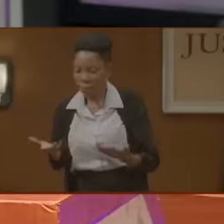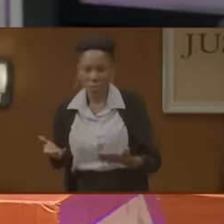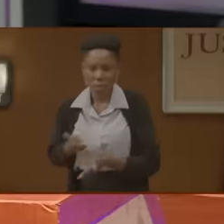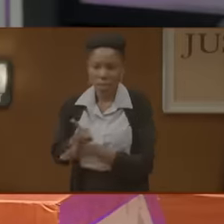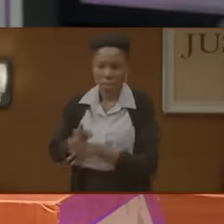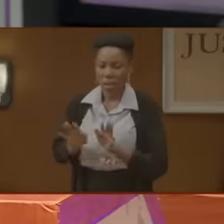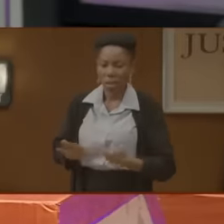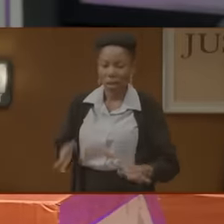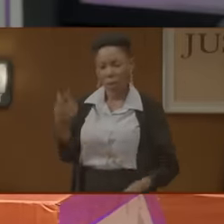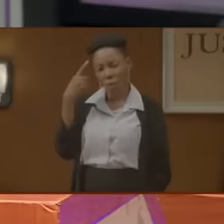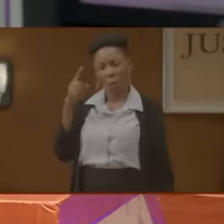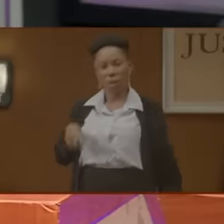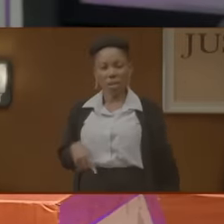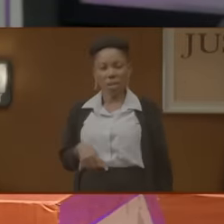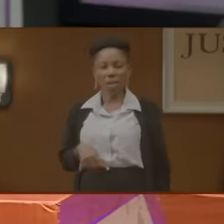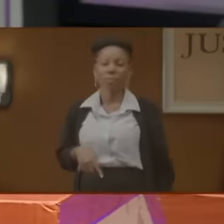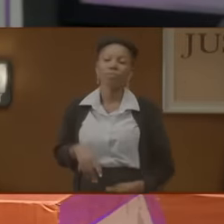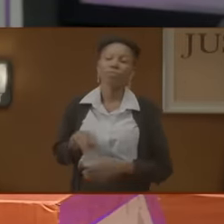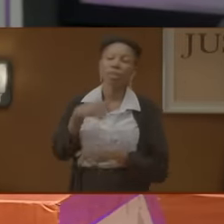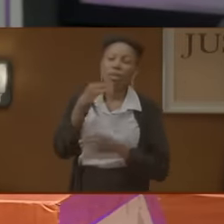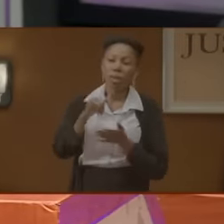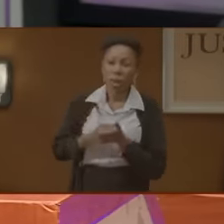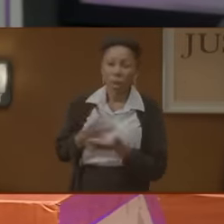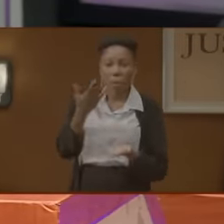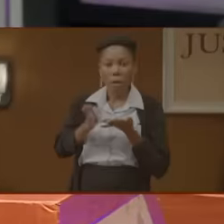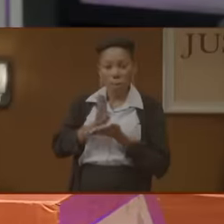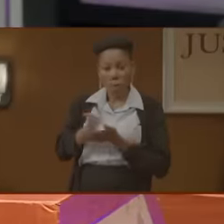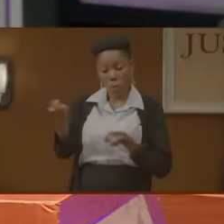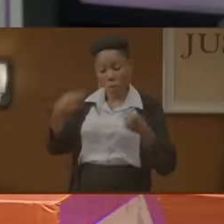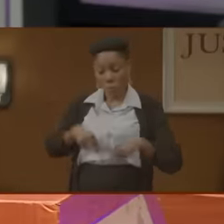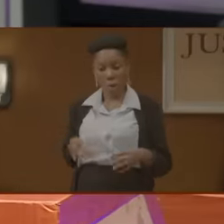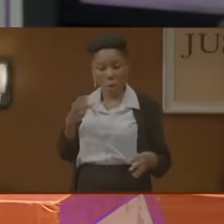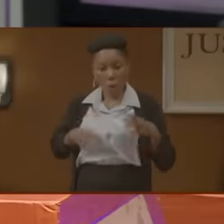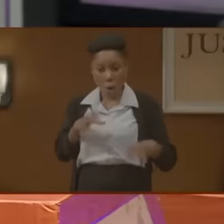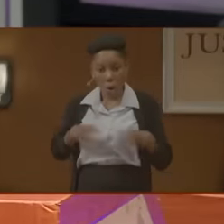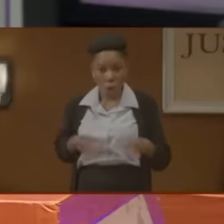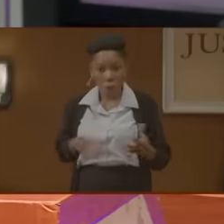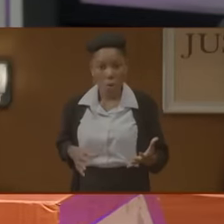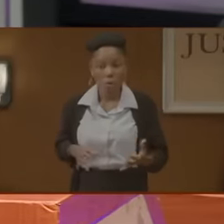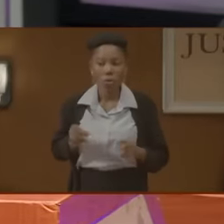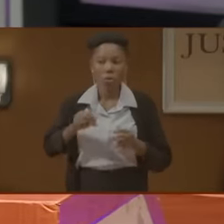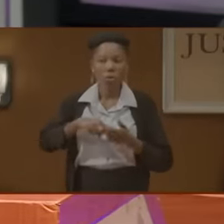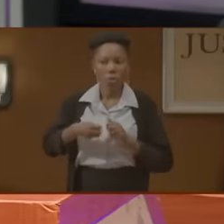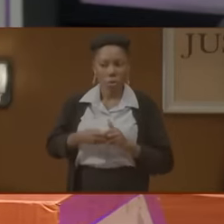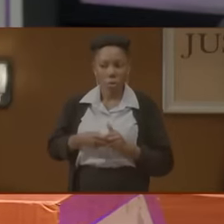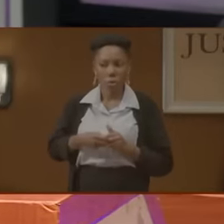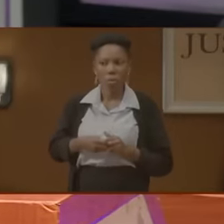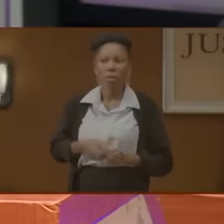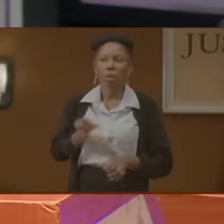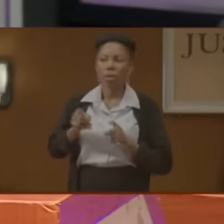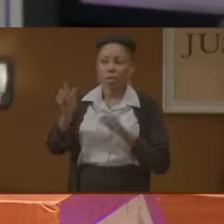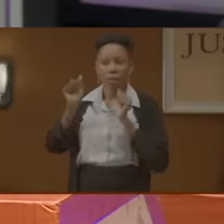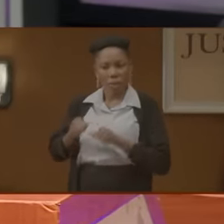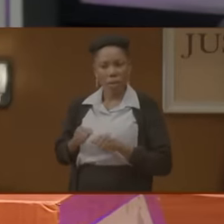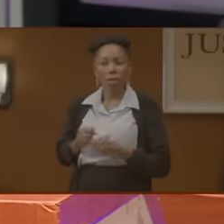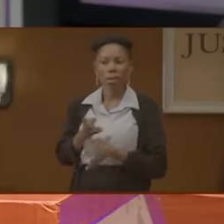and agree to pay their school fees, fine. Maybe one will come to the court. If he's going to take care of school fees, I can bear other